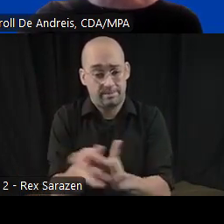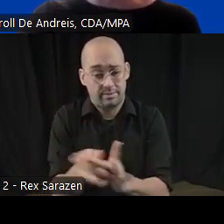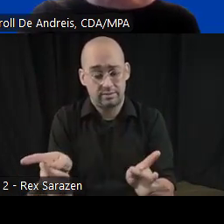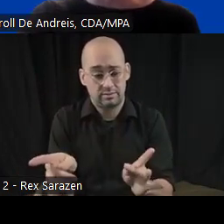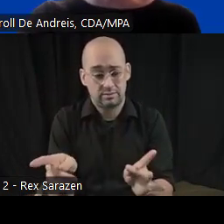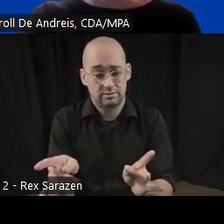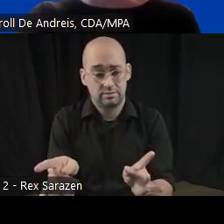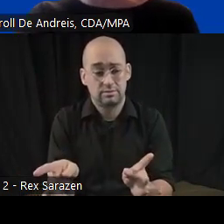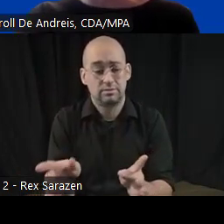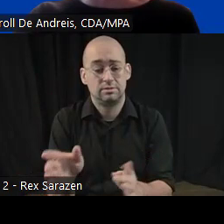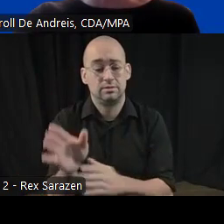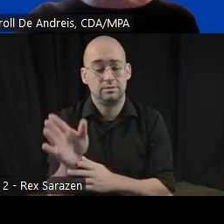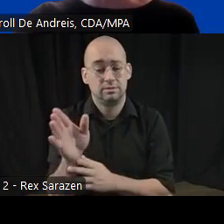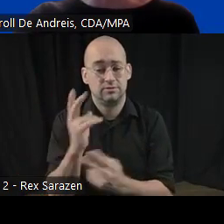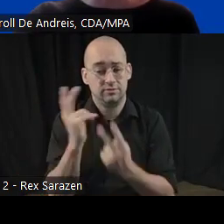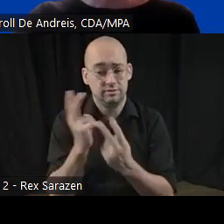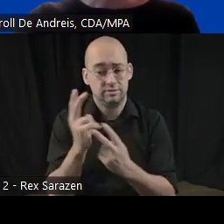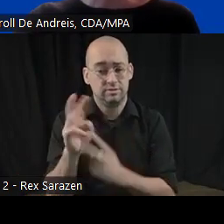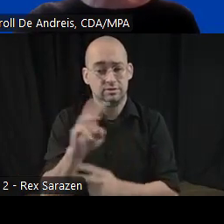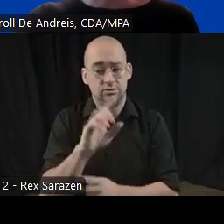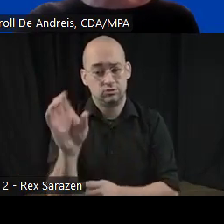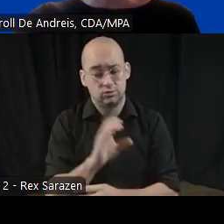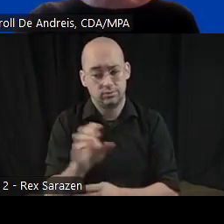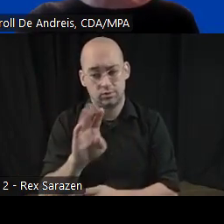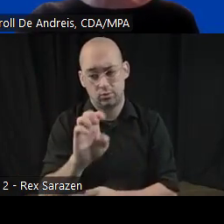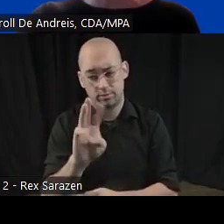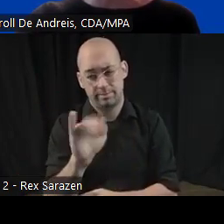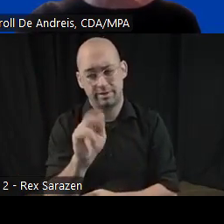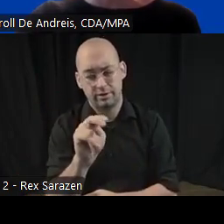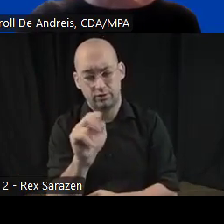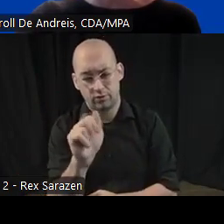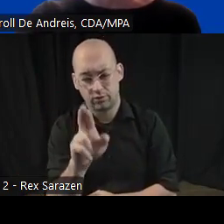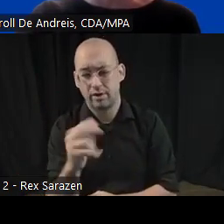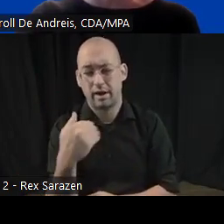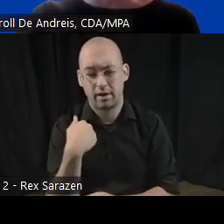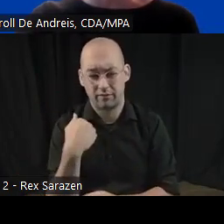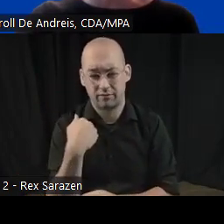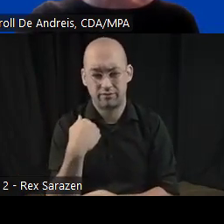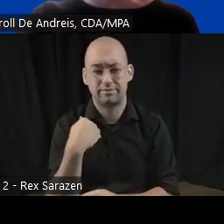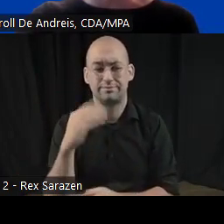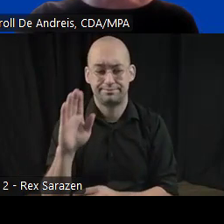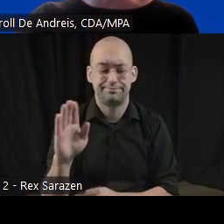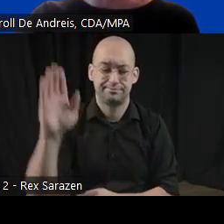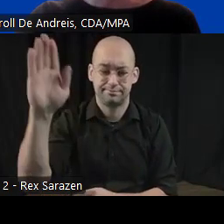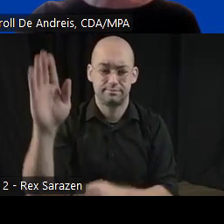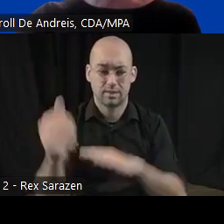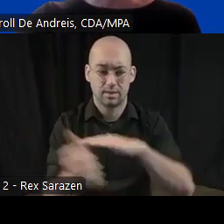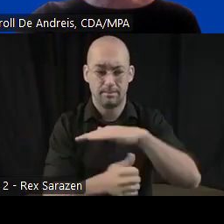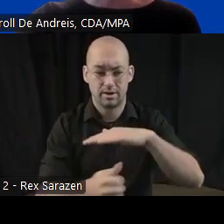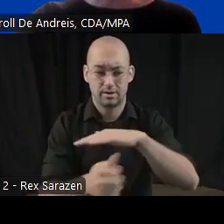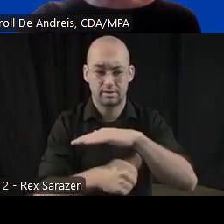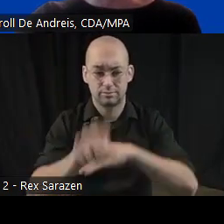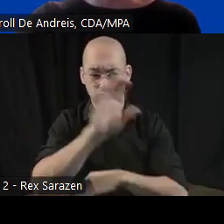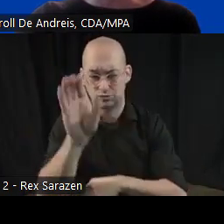those attending by the Zoom webinar function, you have a raised hand icon at the bottom of your screen.